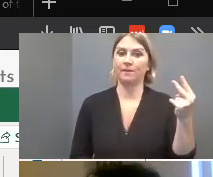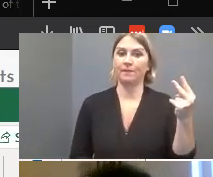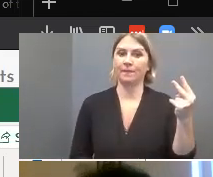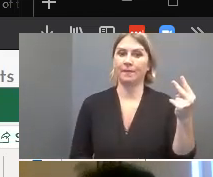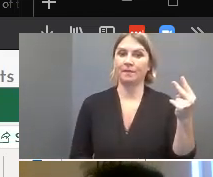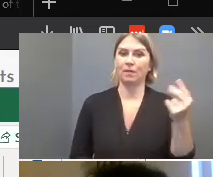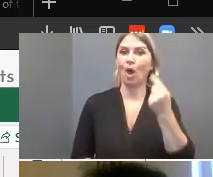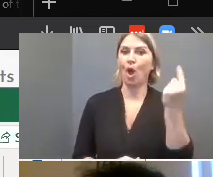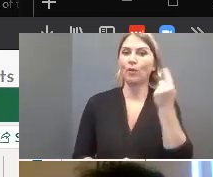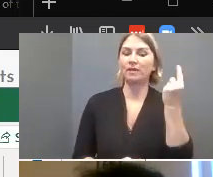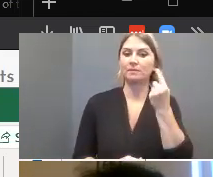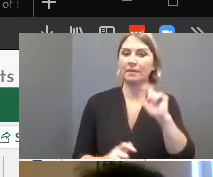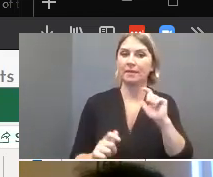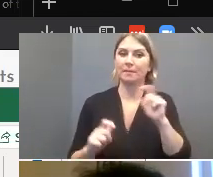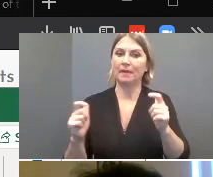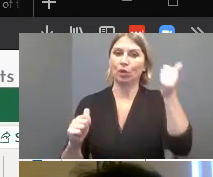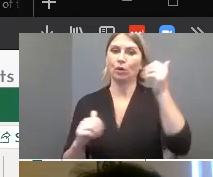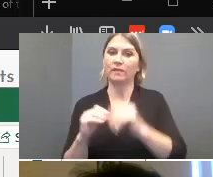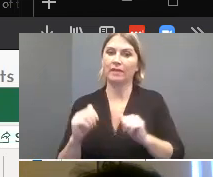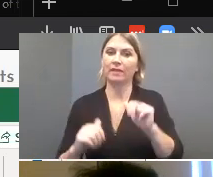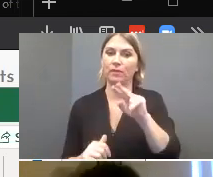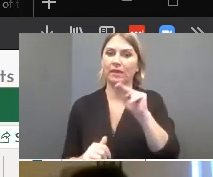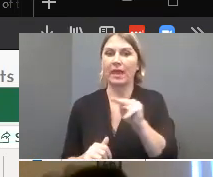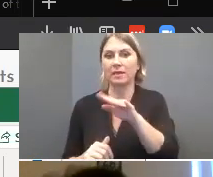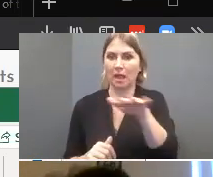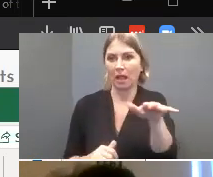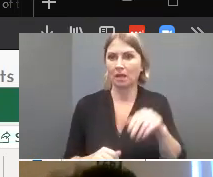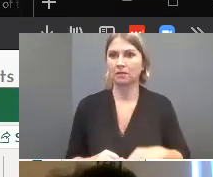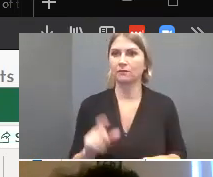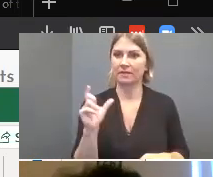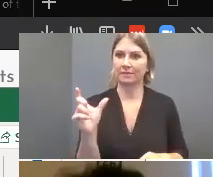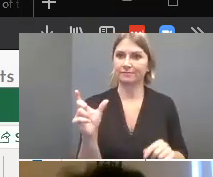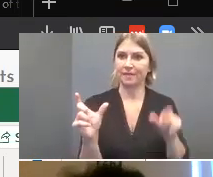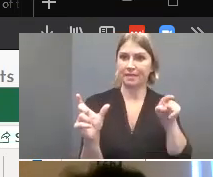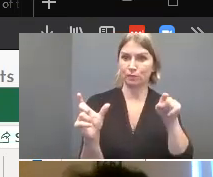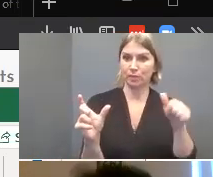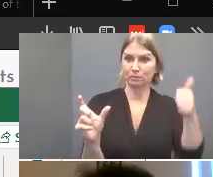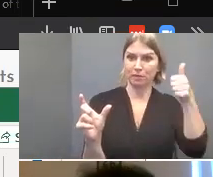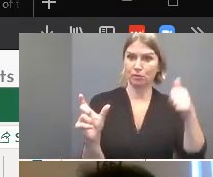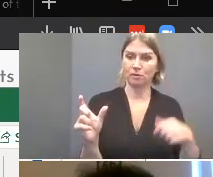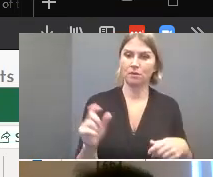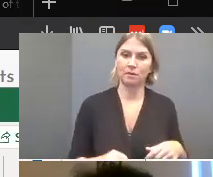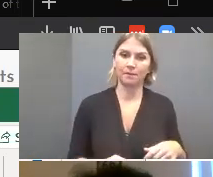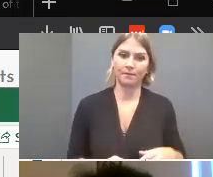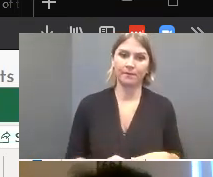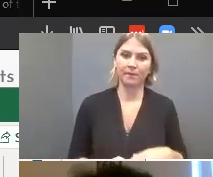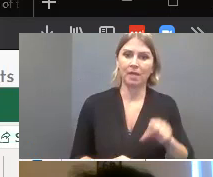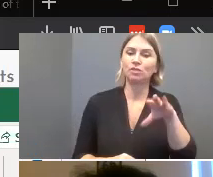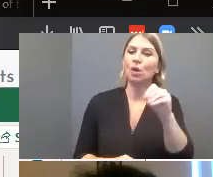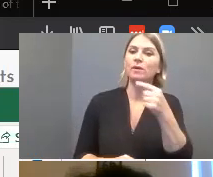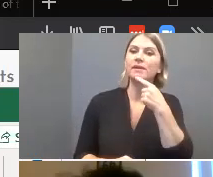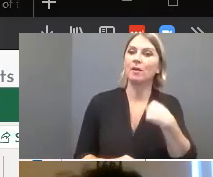always going to be greater than this equation? No. Okay, more or less no. Y's. Tell me